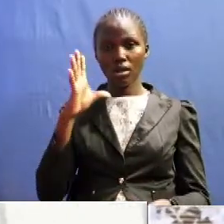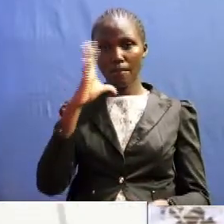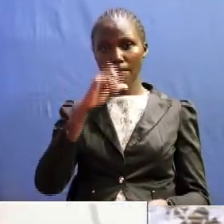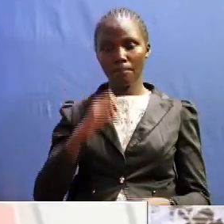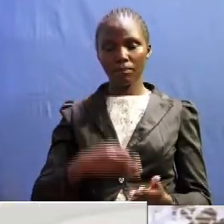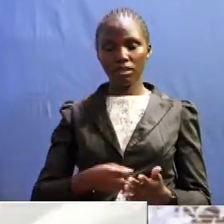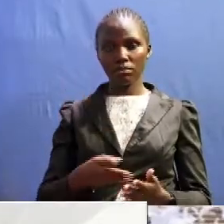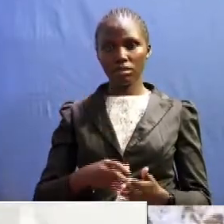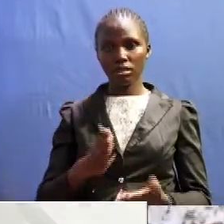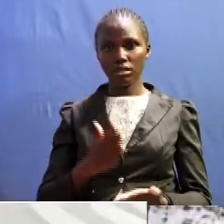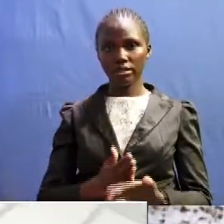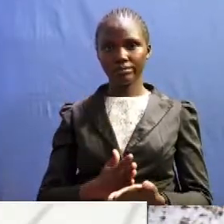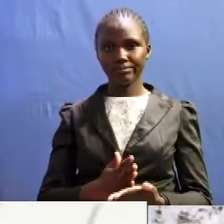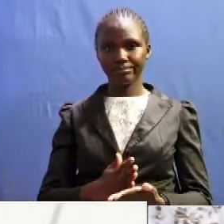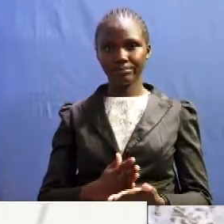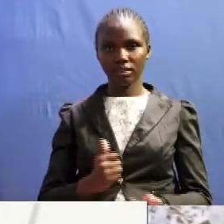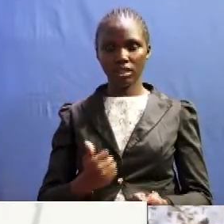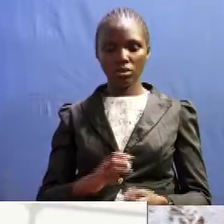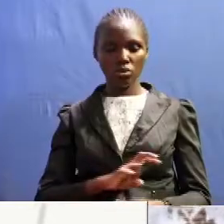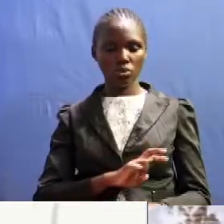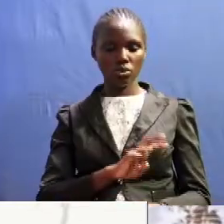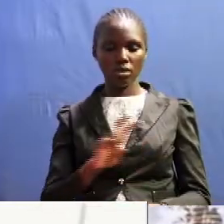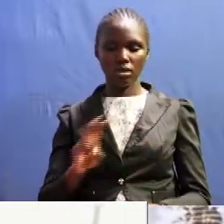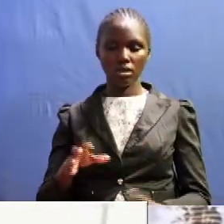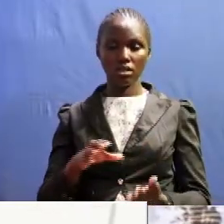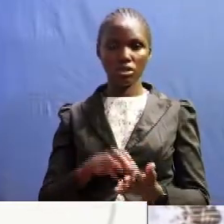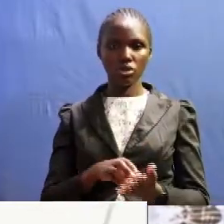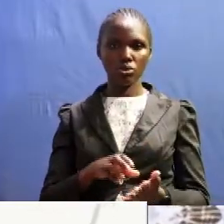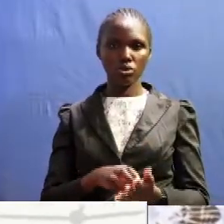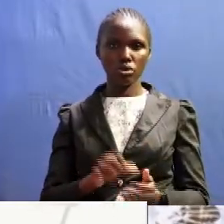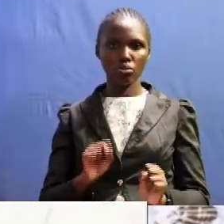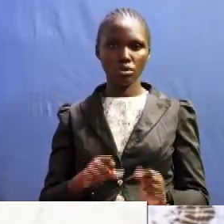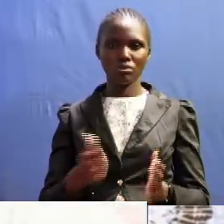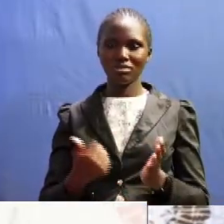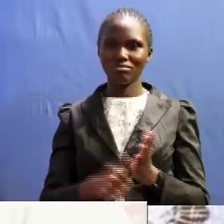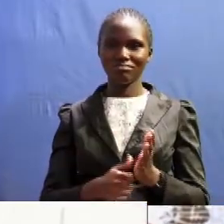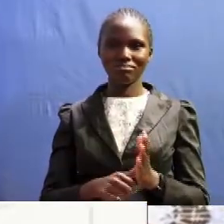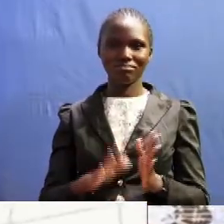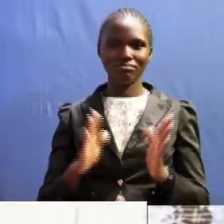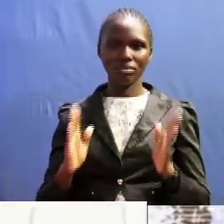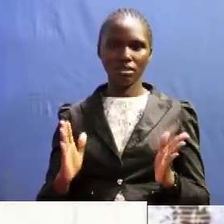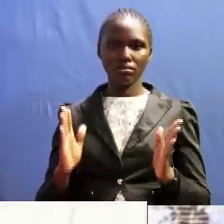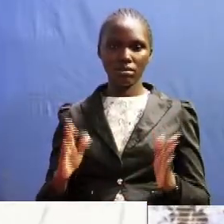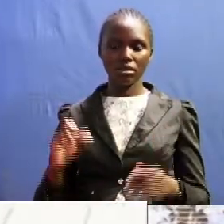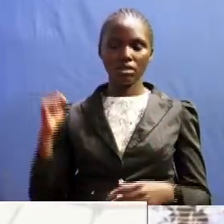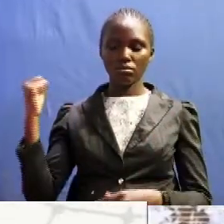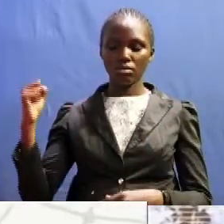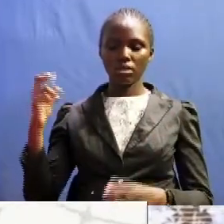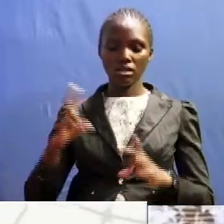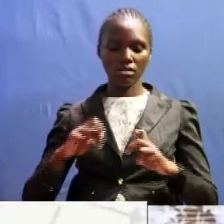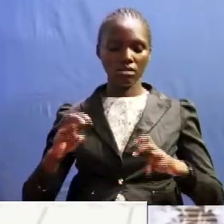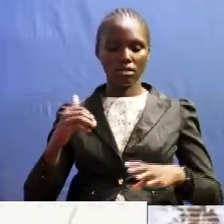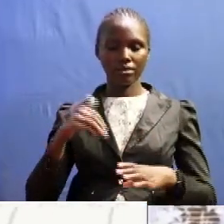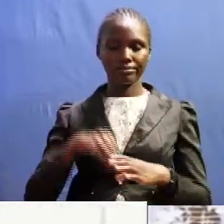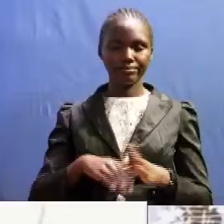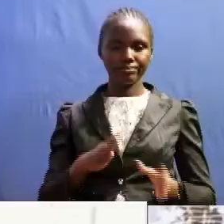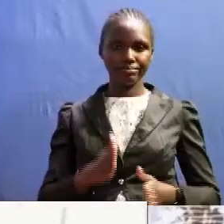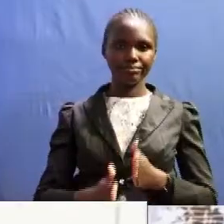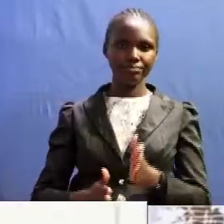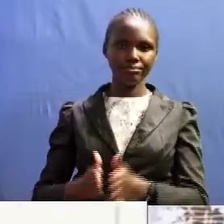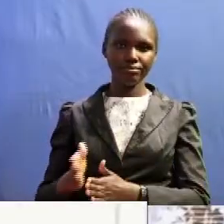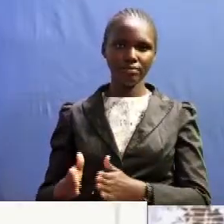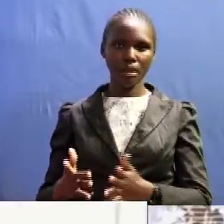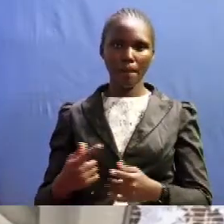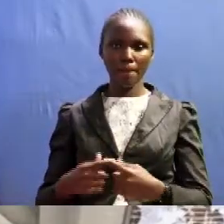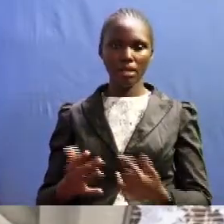missing? So when we look at it from that dimension, we feel that this is a politically instigated process and it is meant